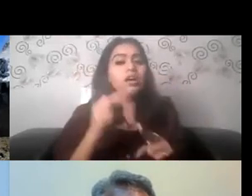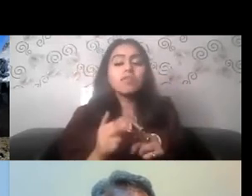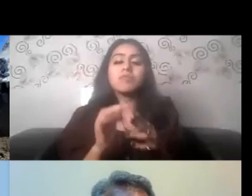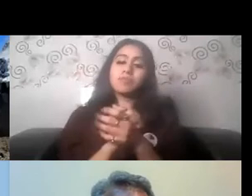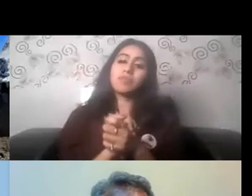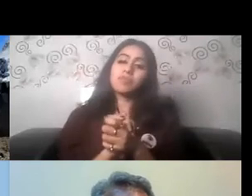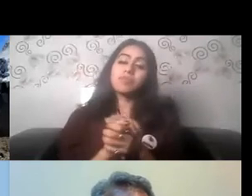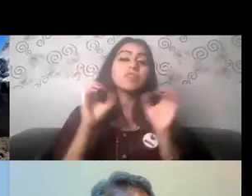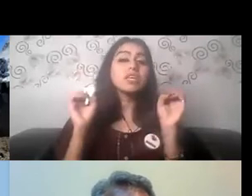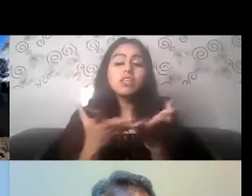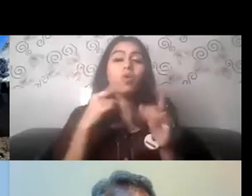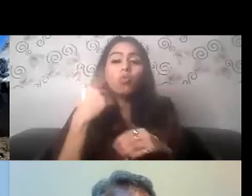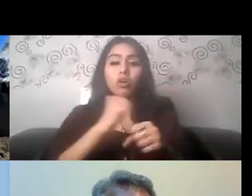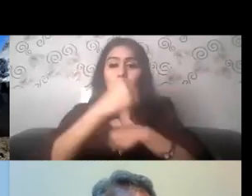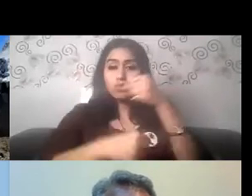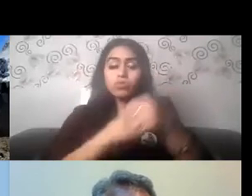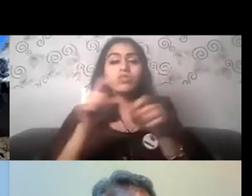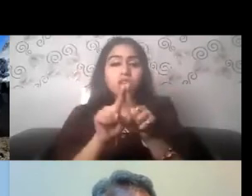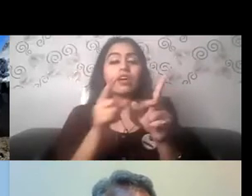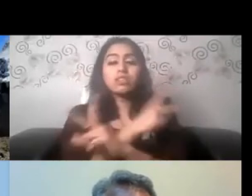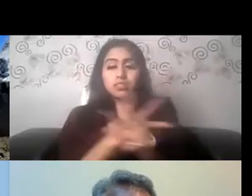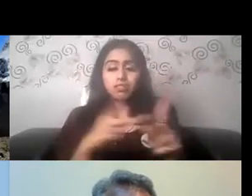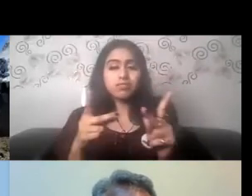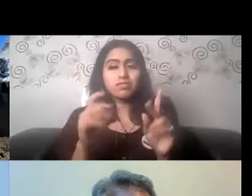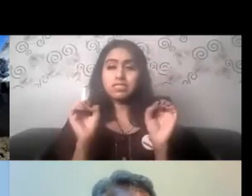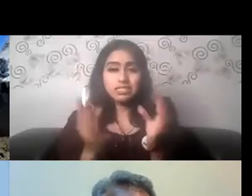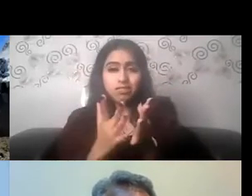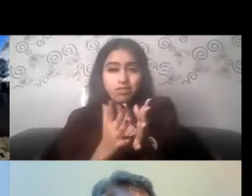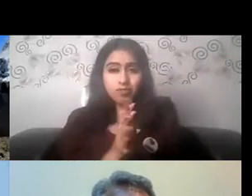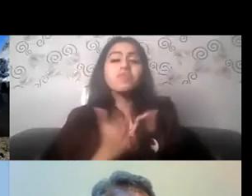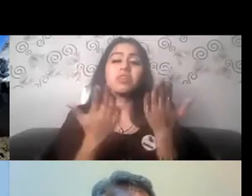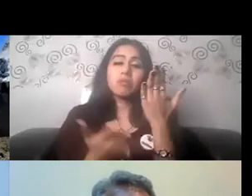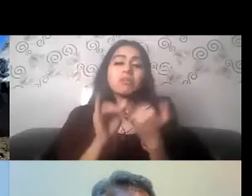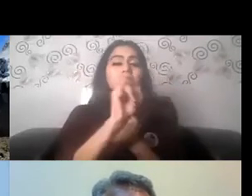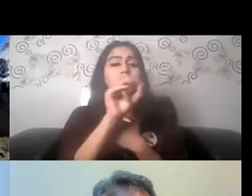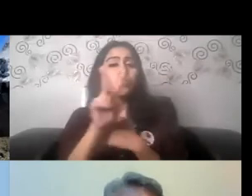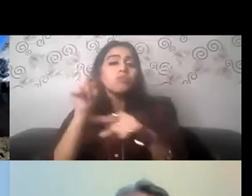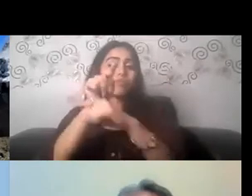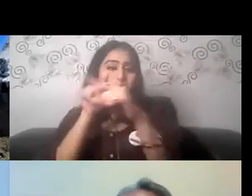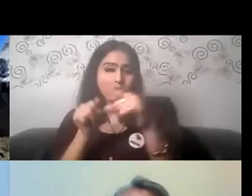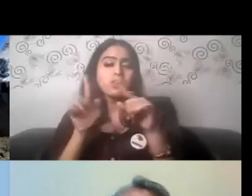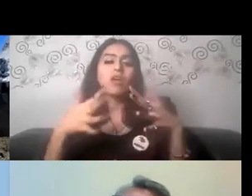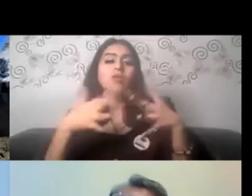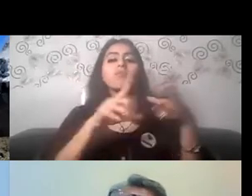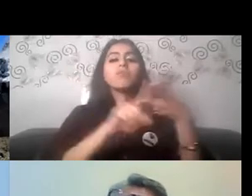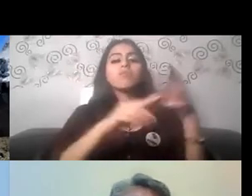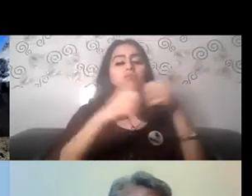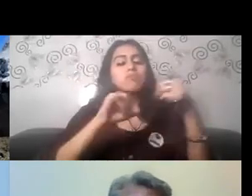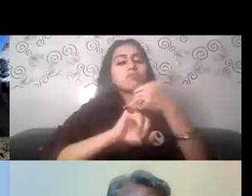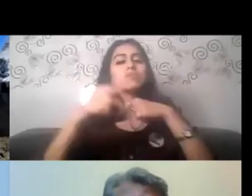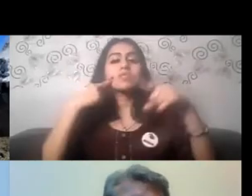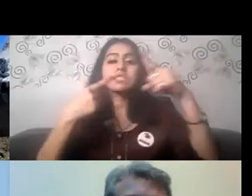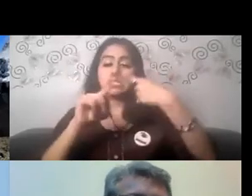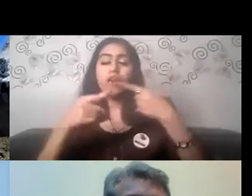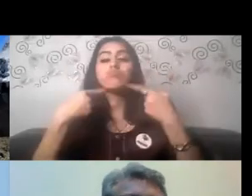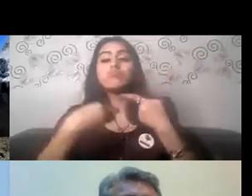published much data showing that I think it's about 62% of websites visited on a daily